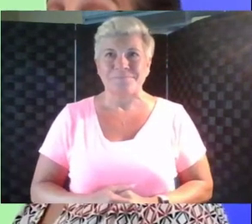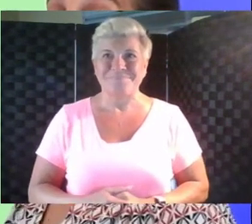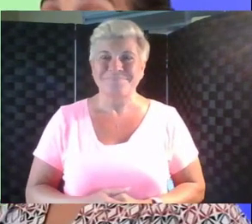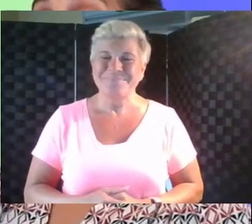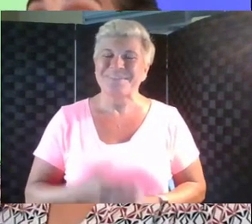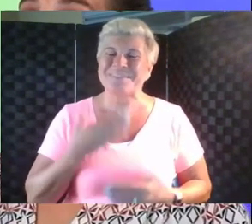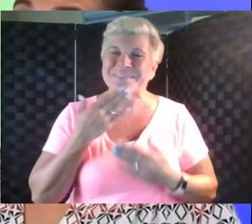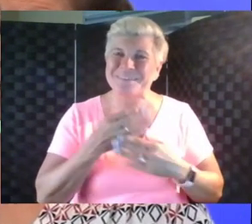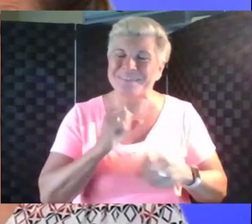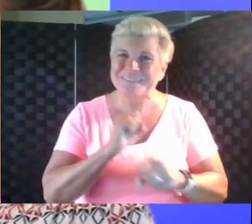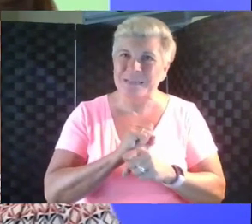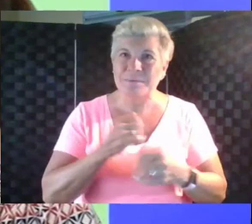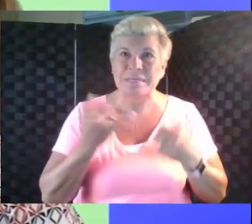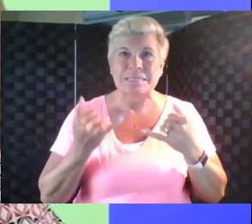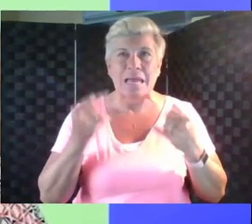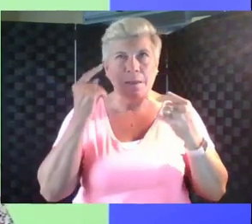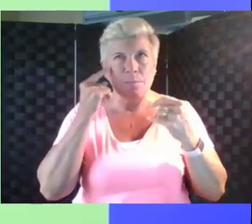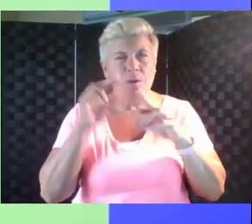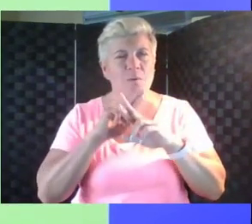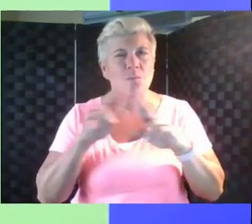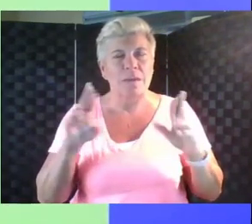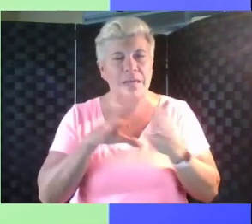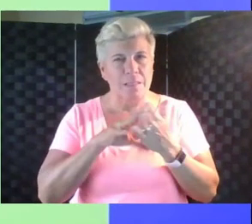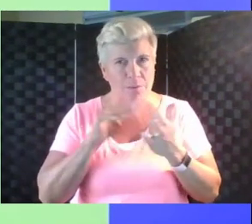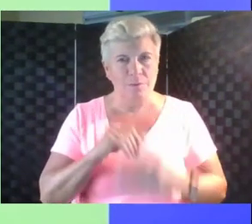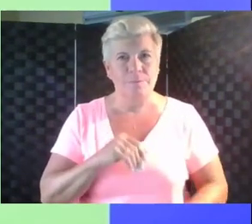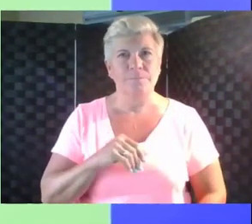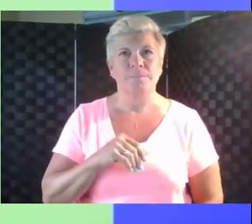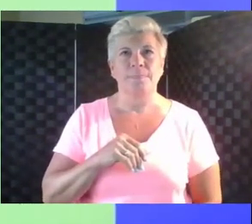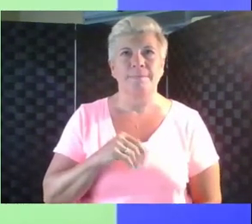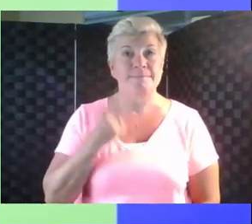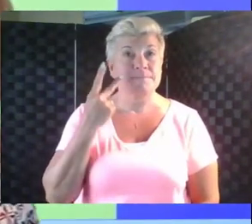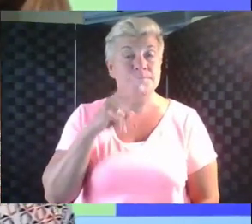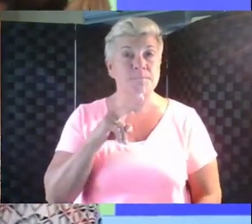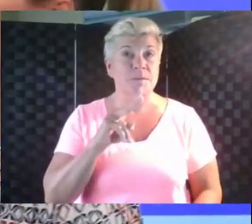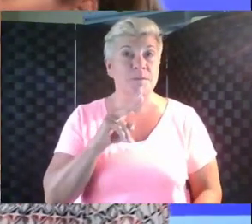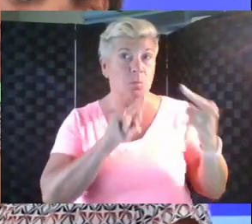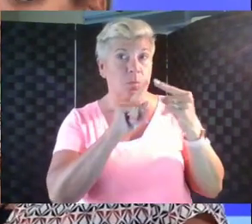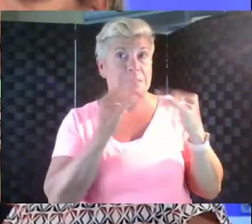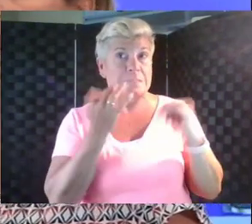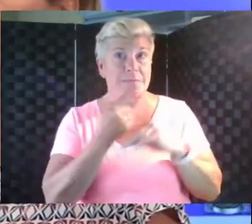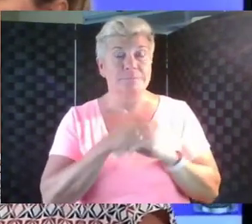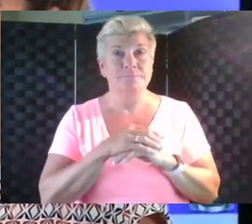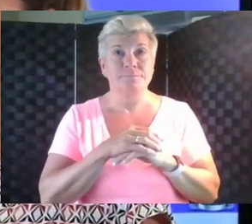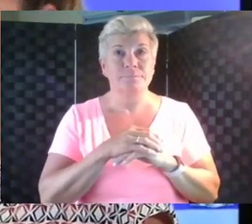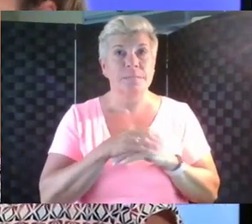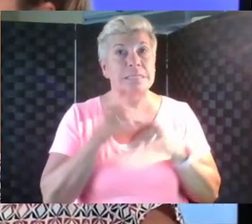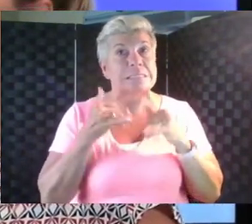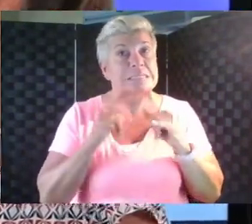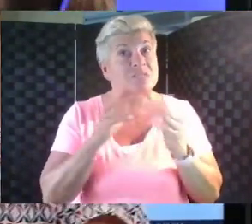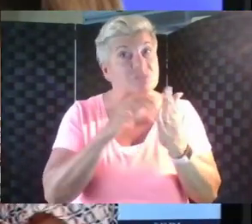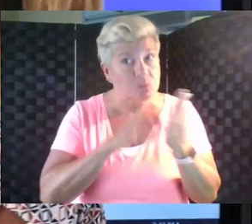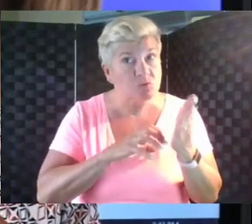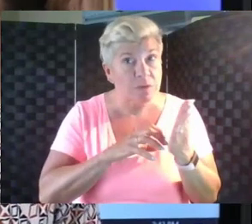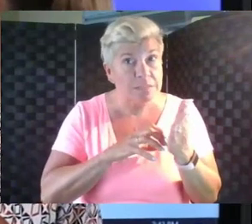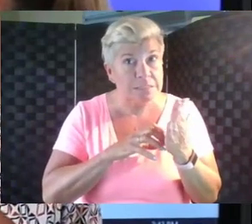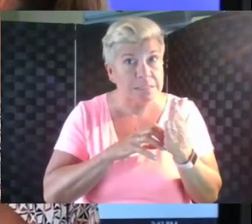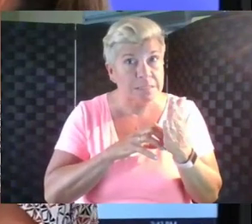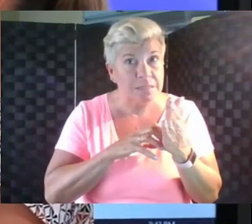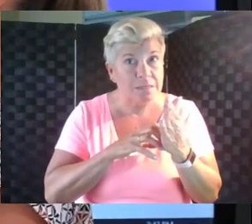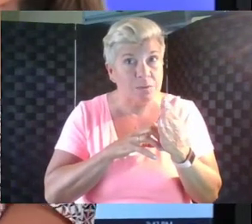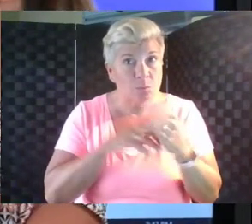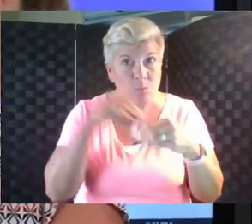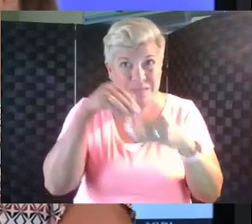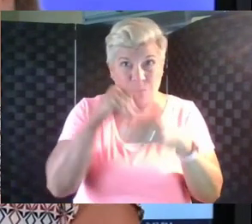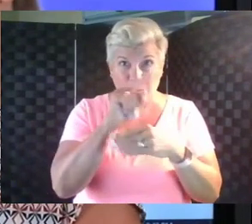There we go. Now that our brains are ready to go, let's take a look at our goals for today. We're still subtracting within